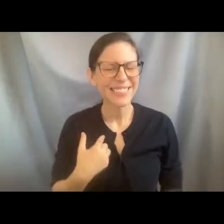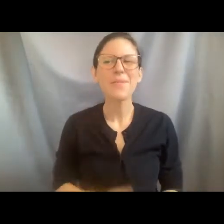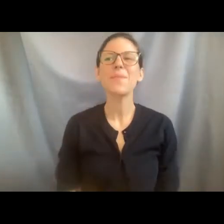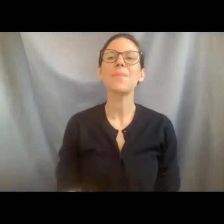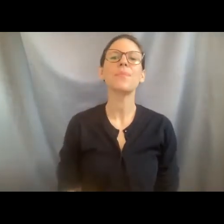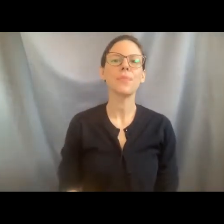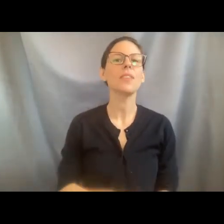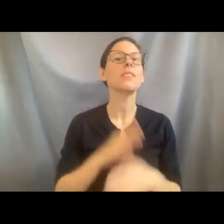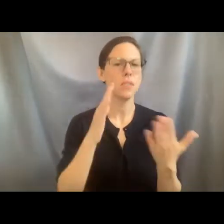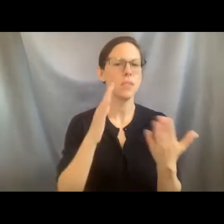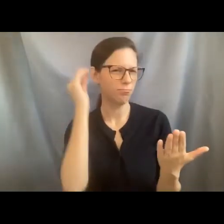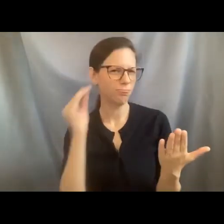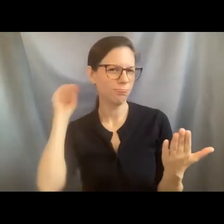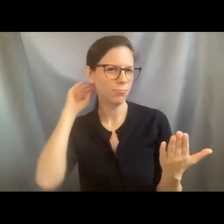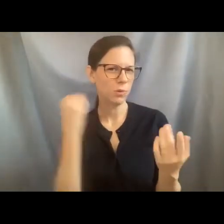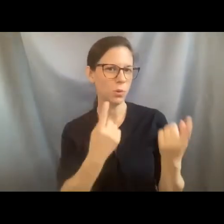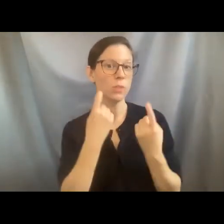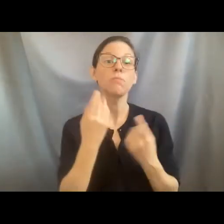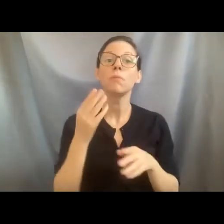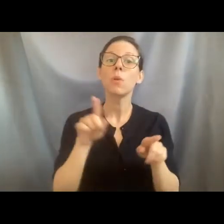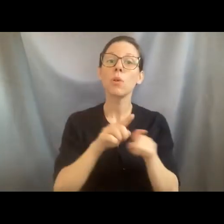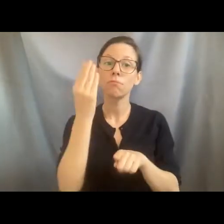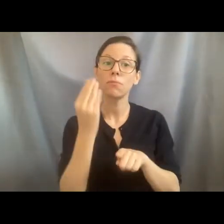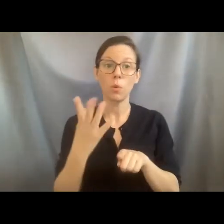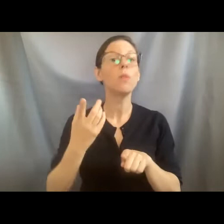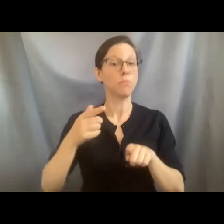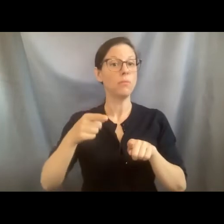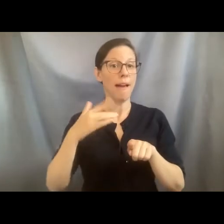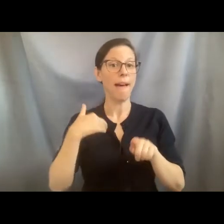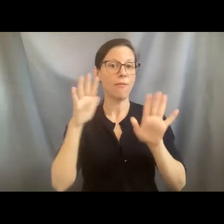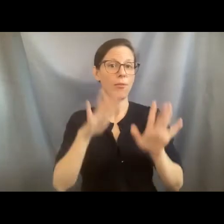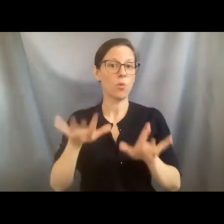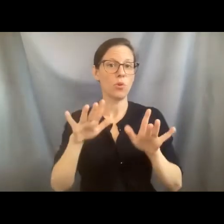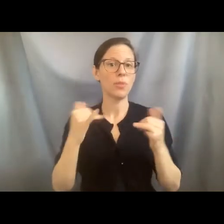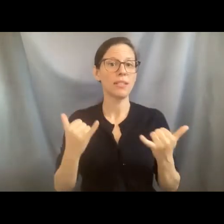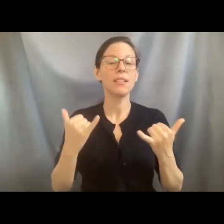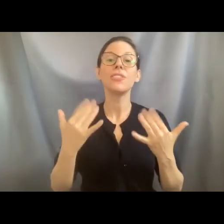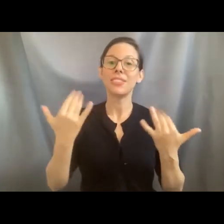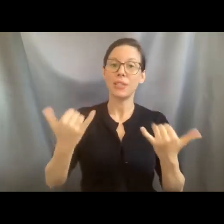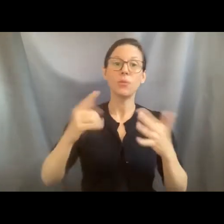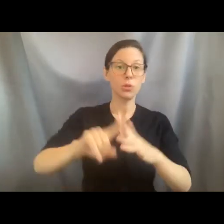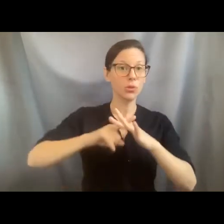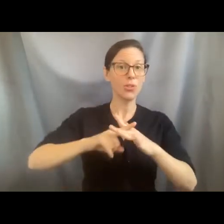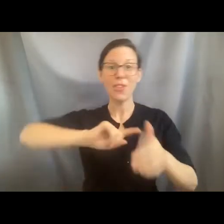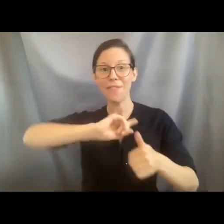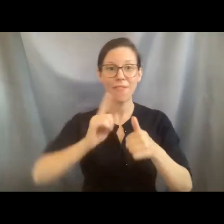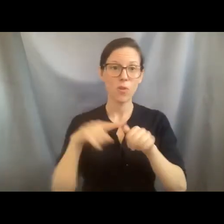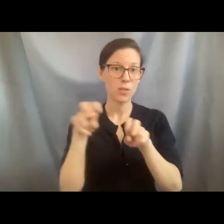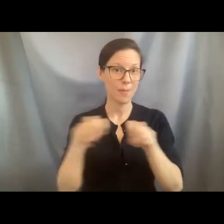keep that in mind. We are also recording. And with that, I'm gonna start our very first